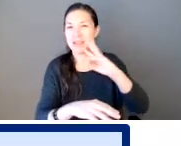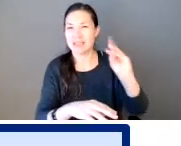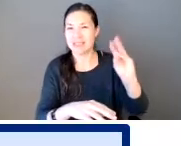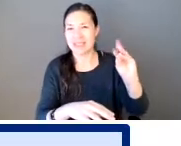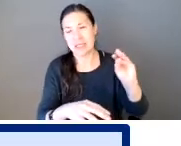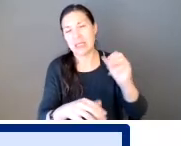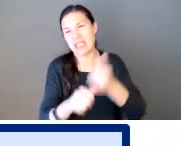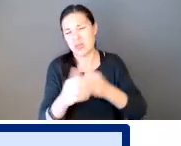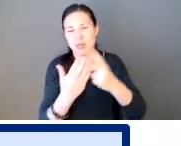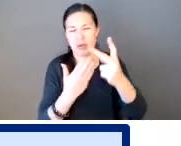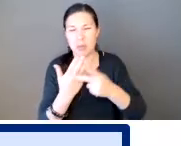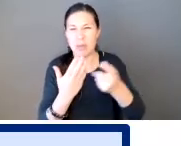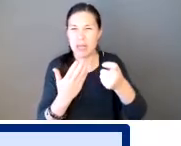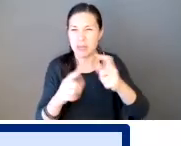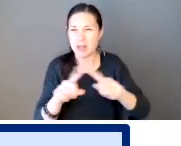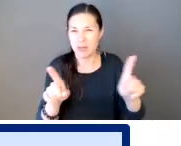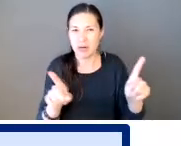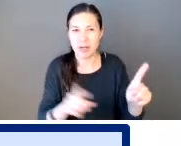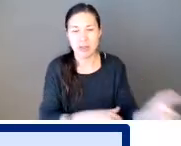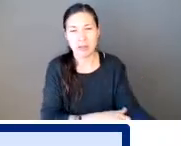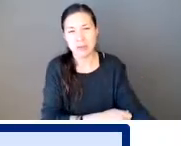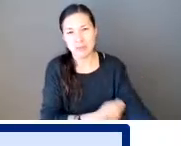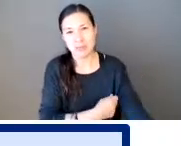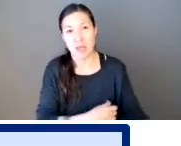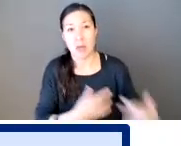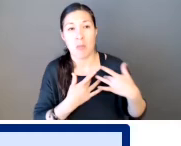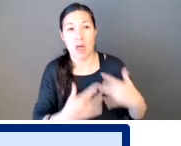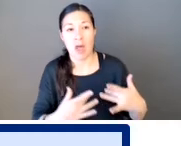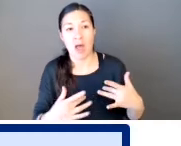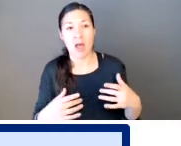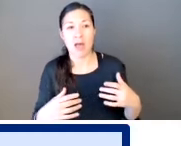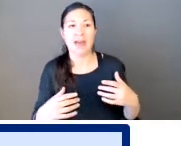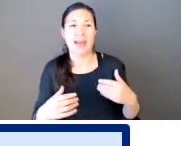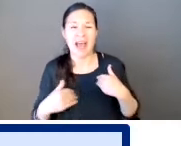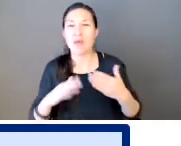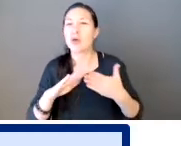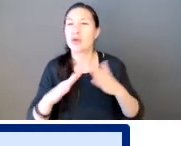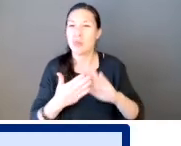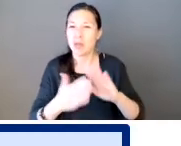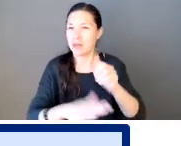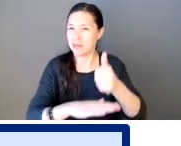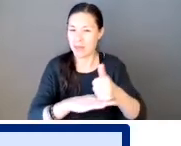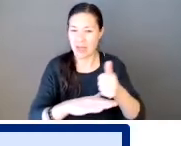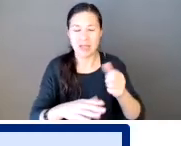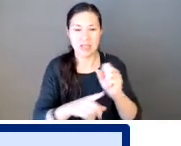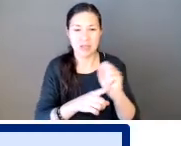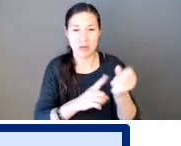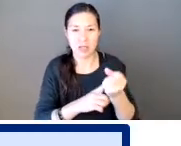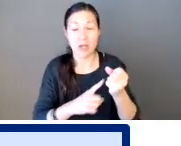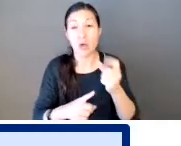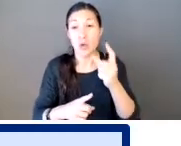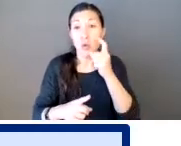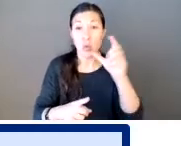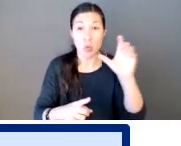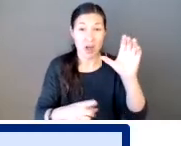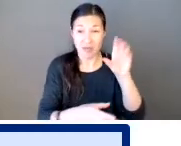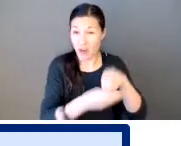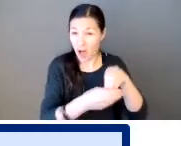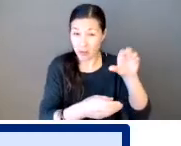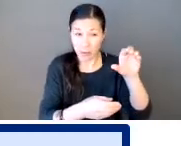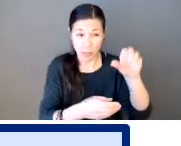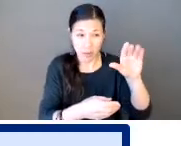there are exceptions to that rule, usually what we see though are community-based situations where the abuse is by family, friends, neighbors,